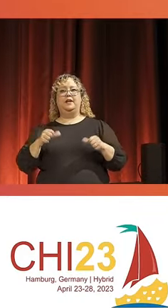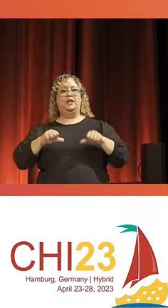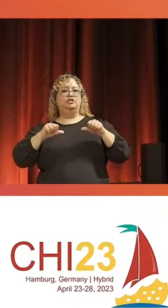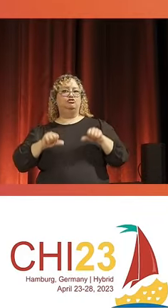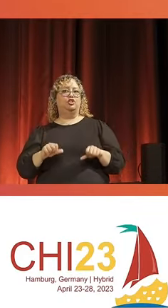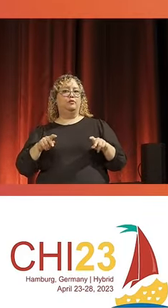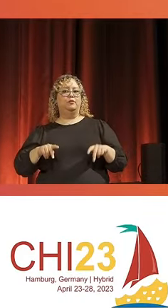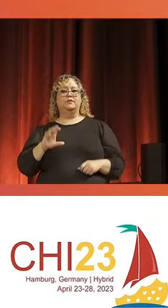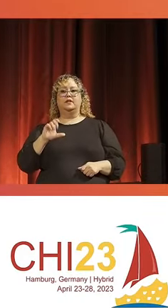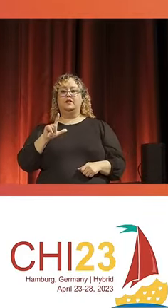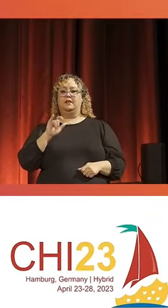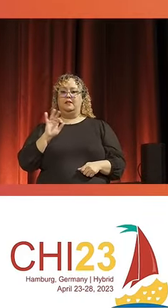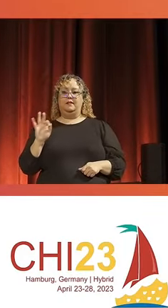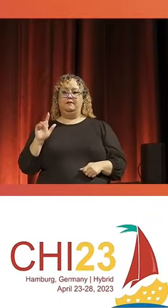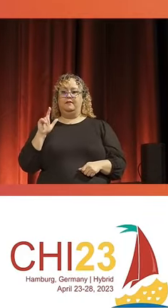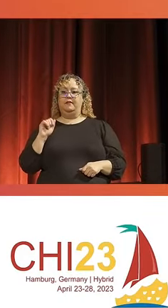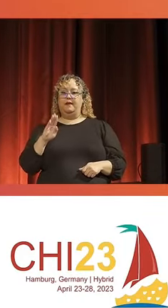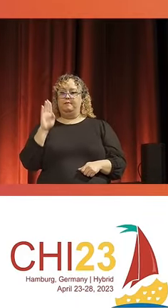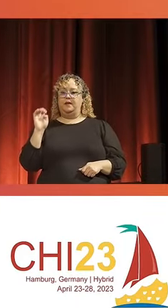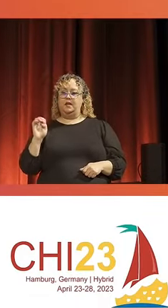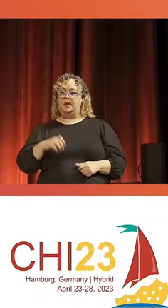Yeah.